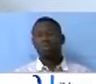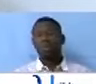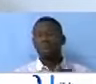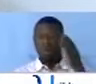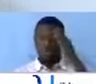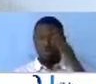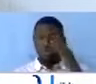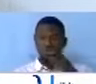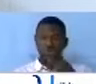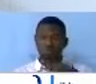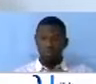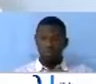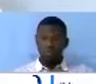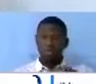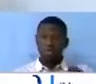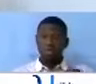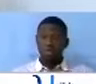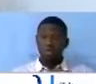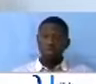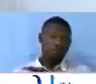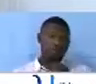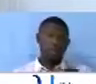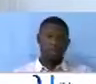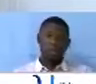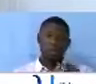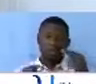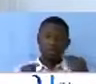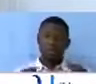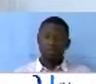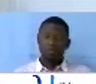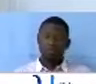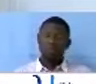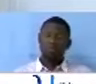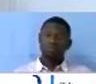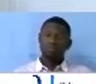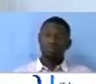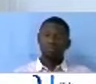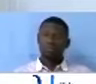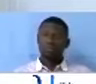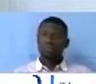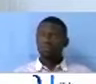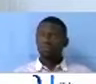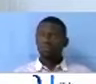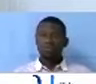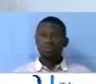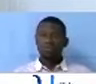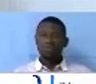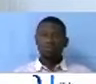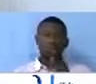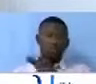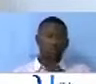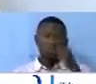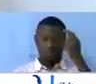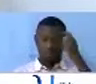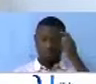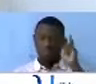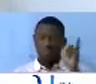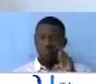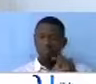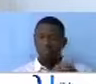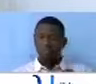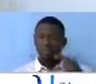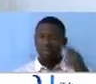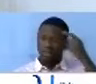want to accept their testimonies. That's not my testimony. You don't know what is in my head. Of course